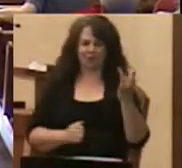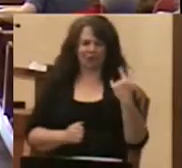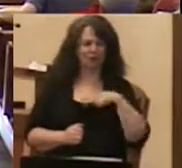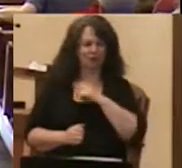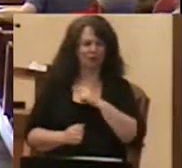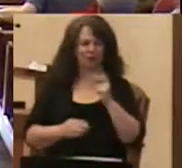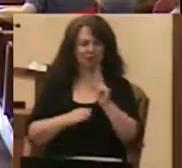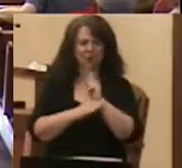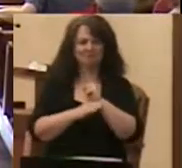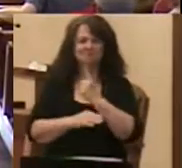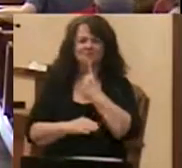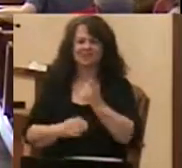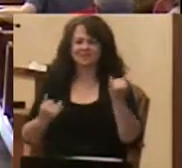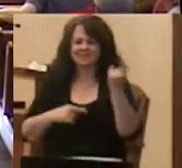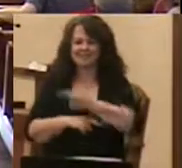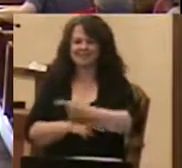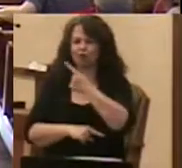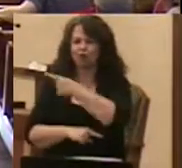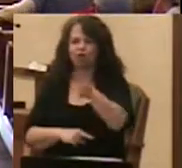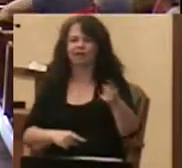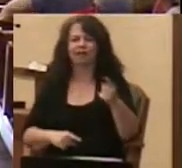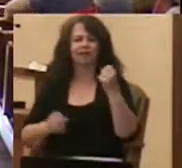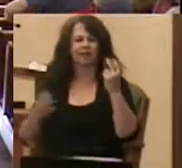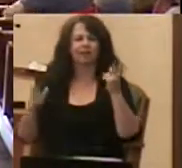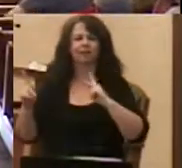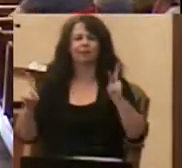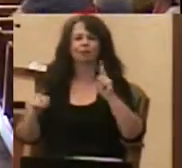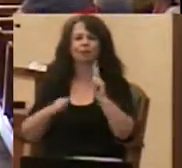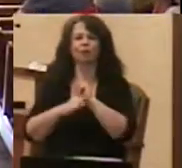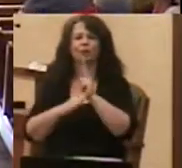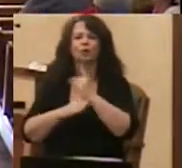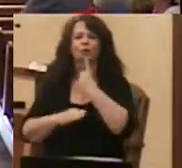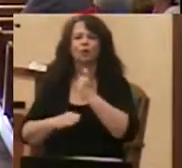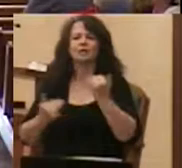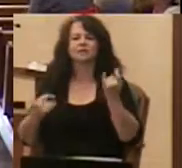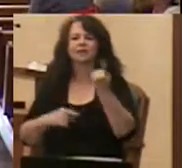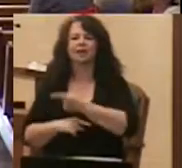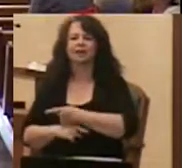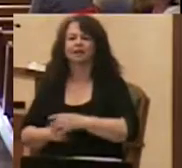And look out in the congregation. There are a lot of red shirts.